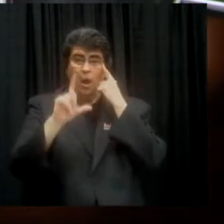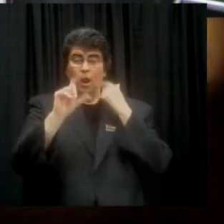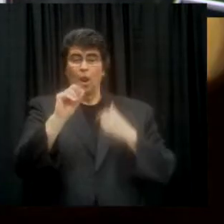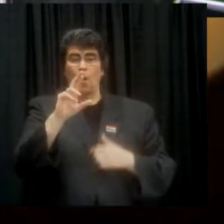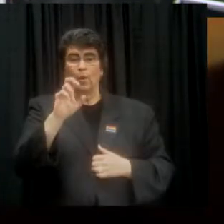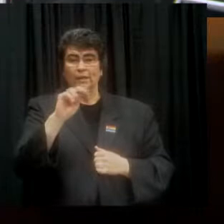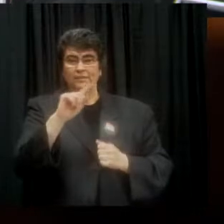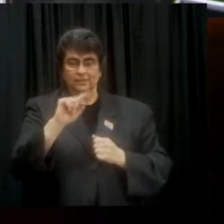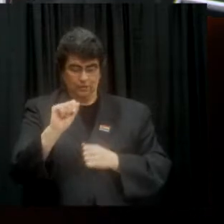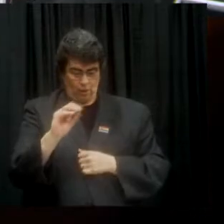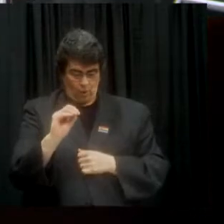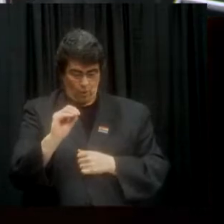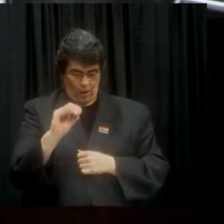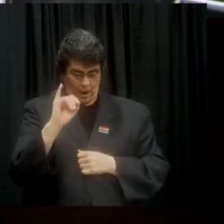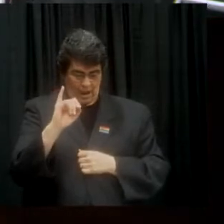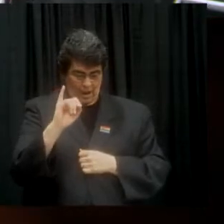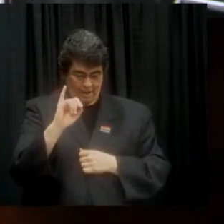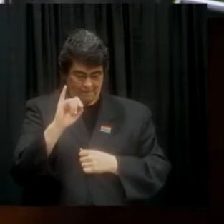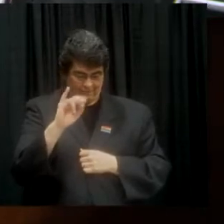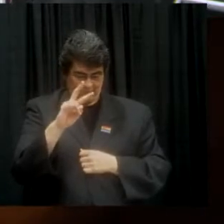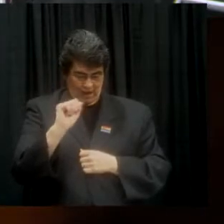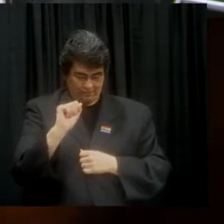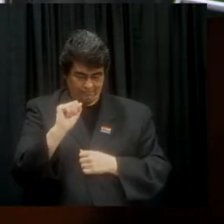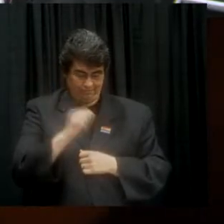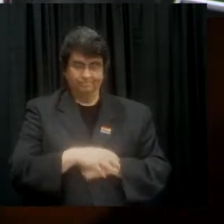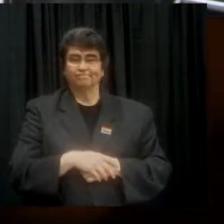Lorenzo Ayva.